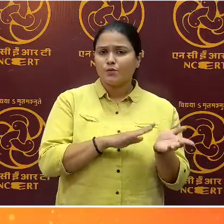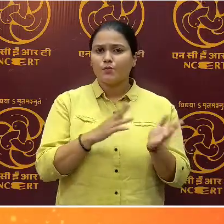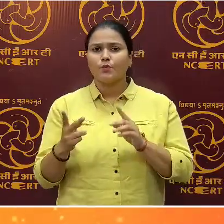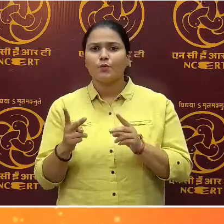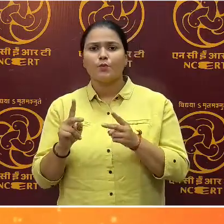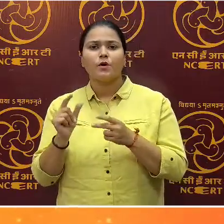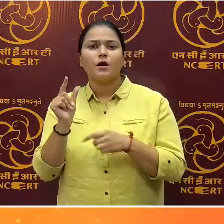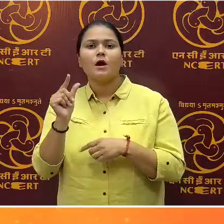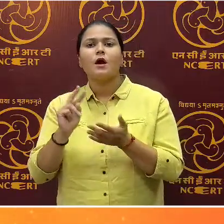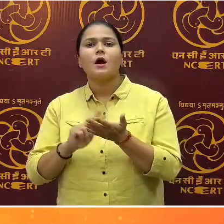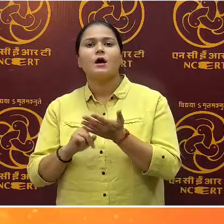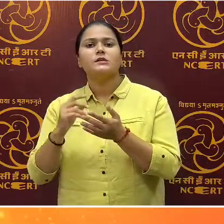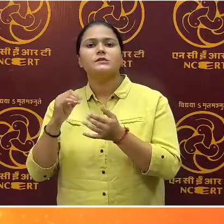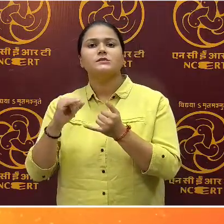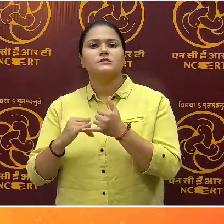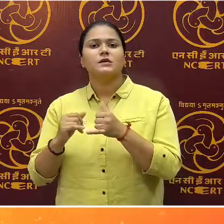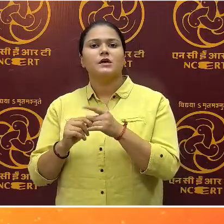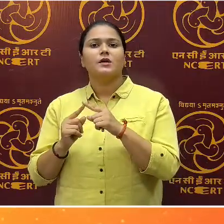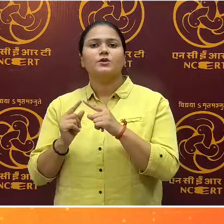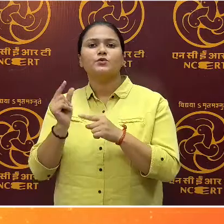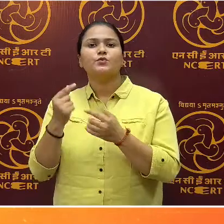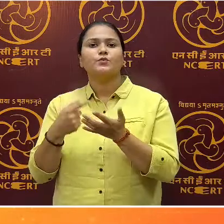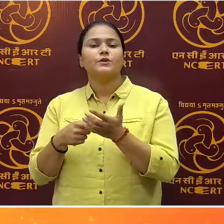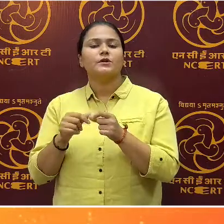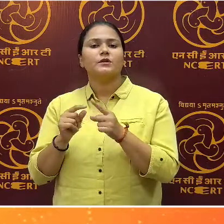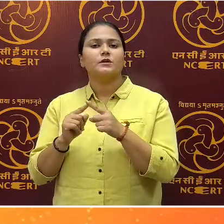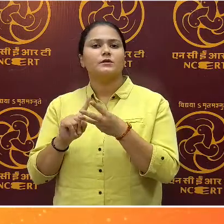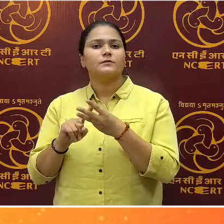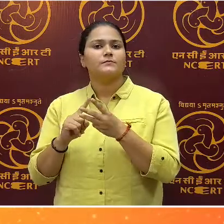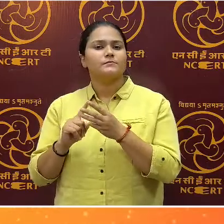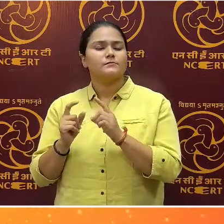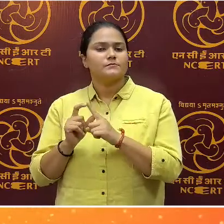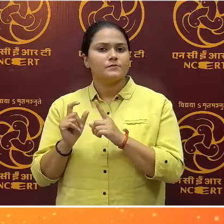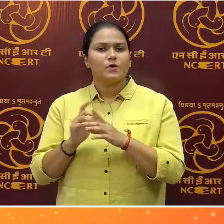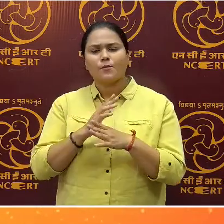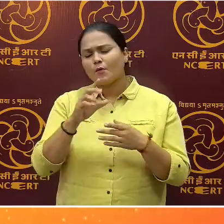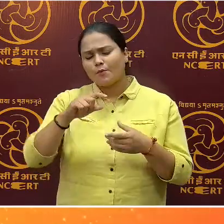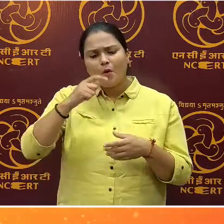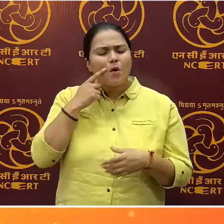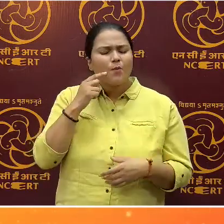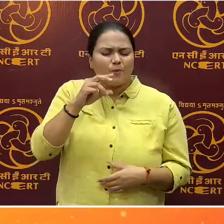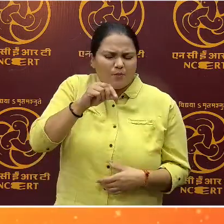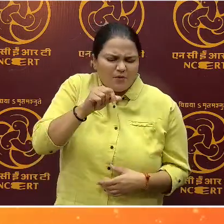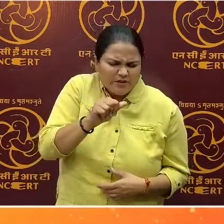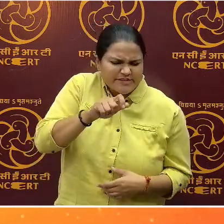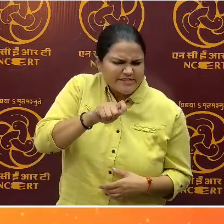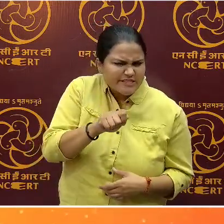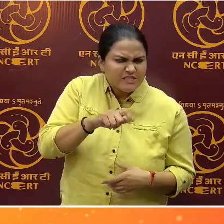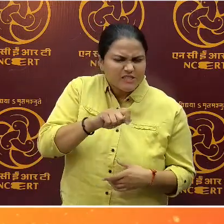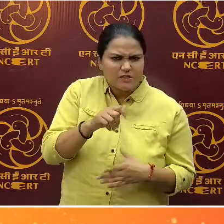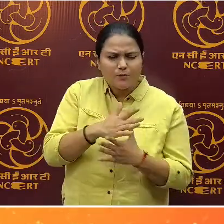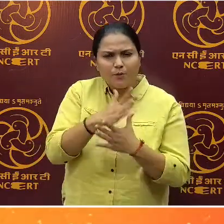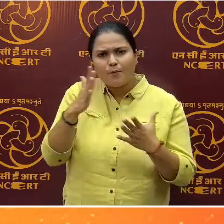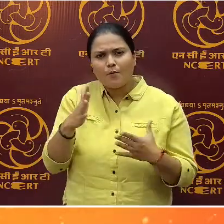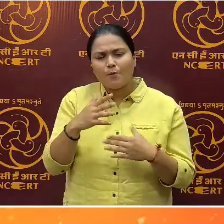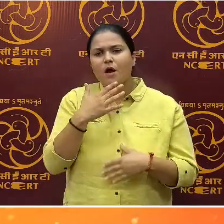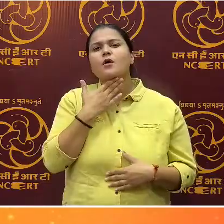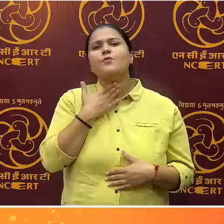lemonade, in our lemonade we have more of lemon juice. It is, yes, or more of say